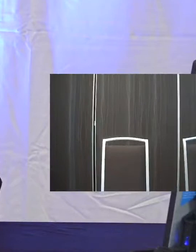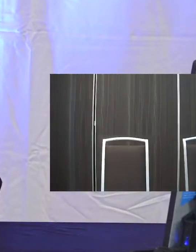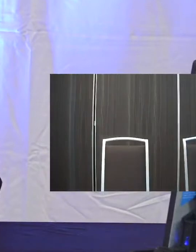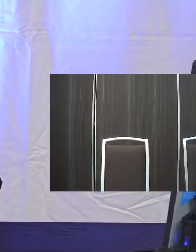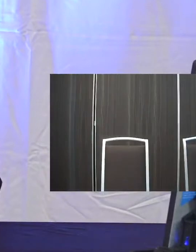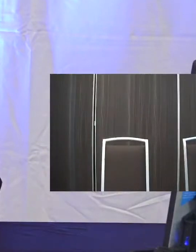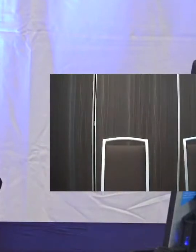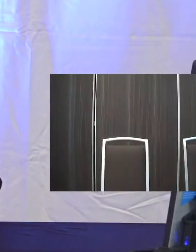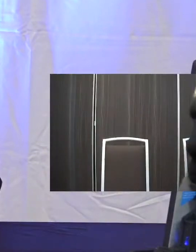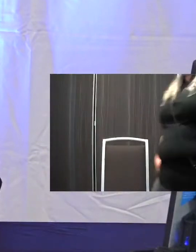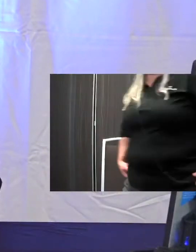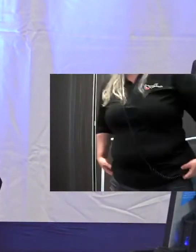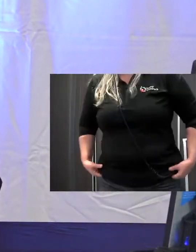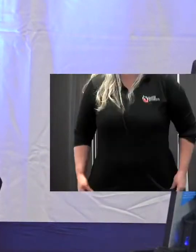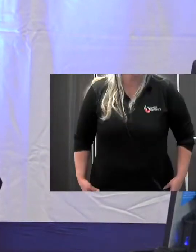that.